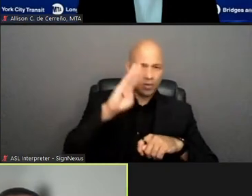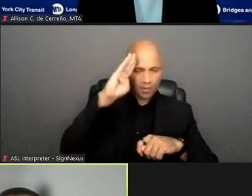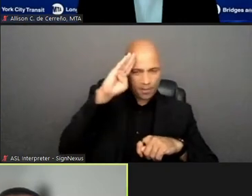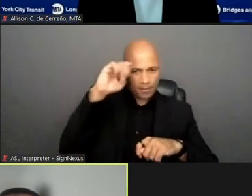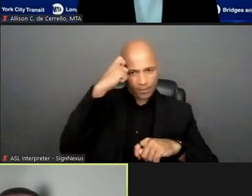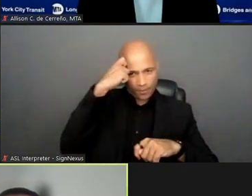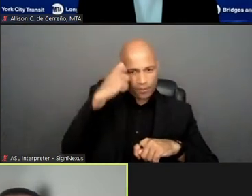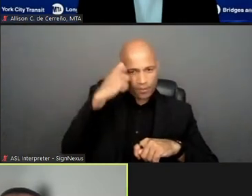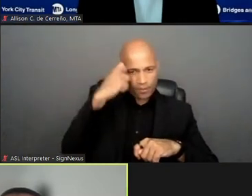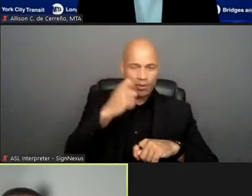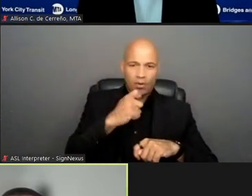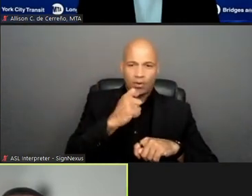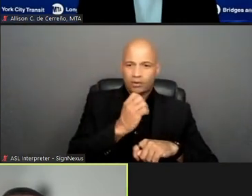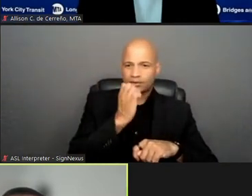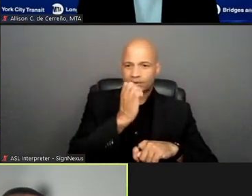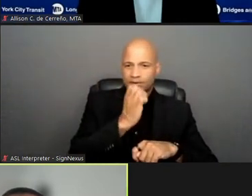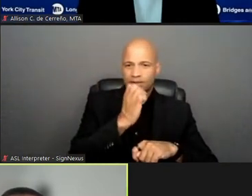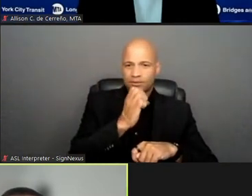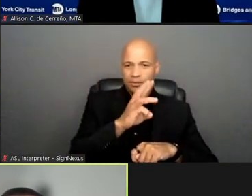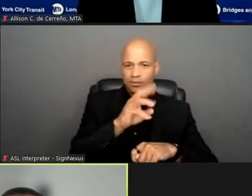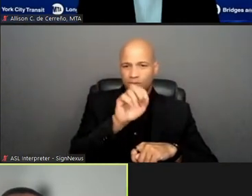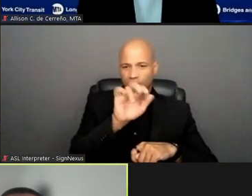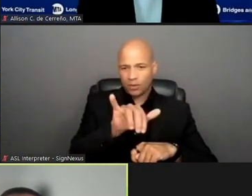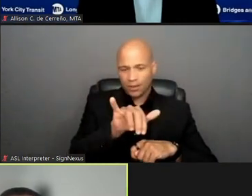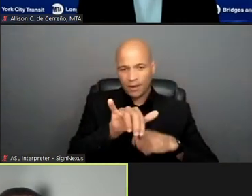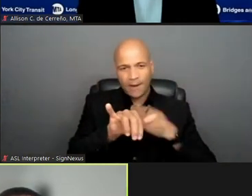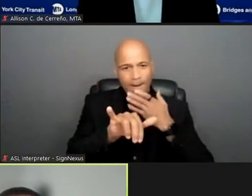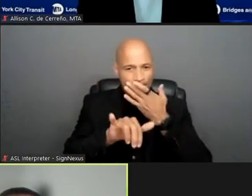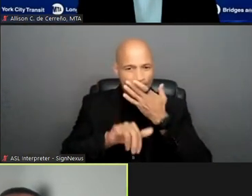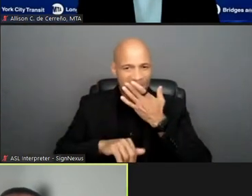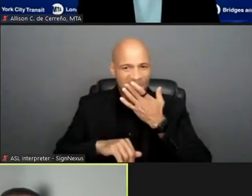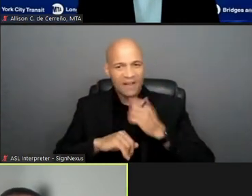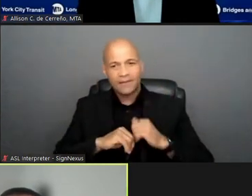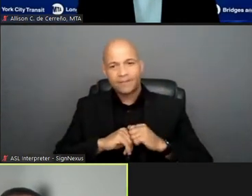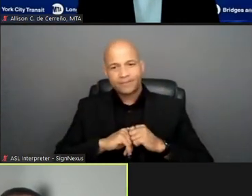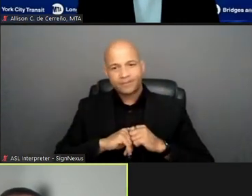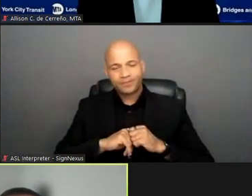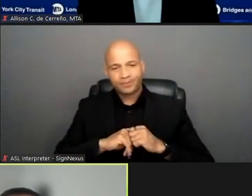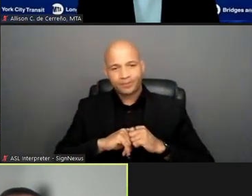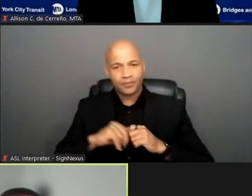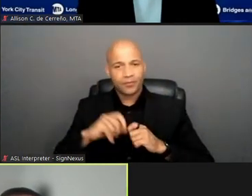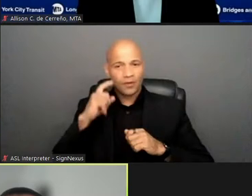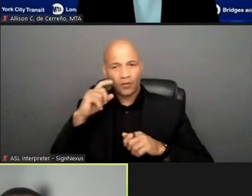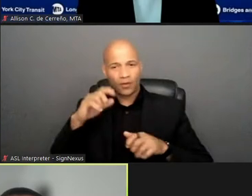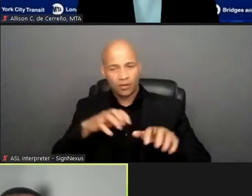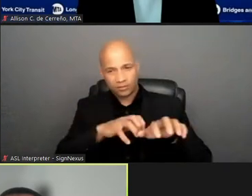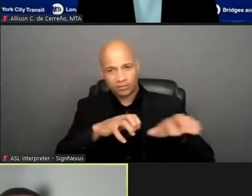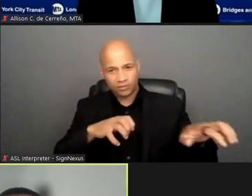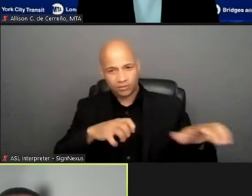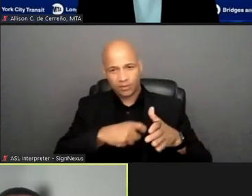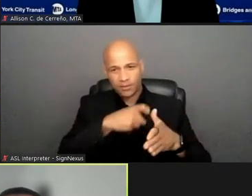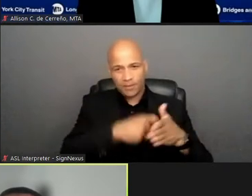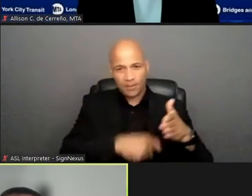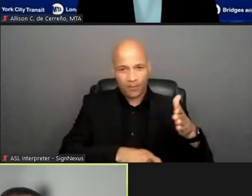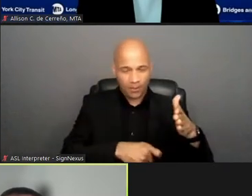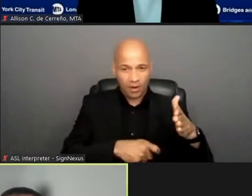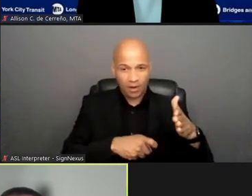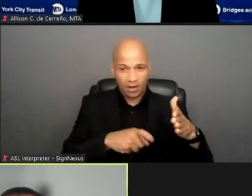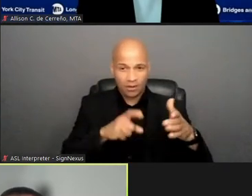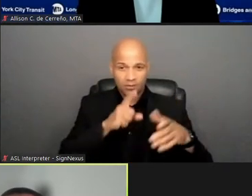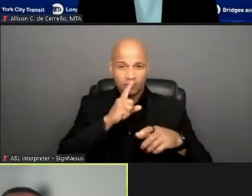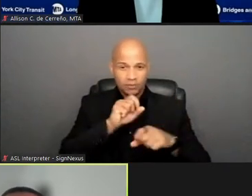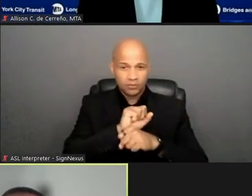mitigation policies for the Bronx that are transparent accountable and measurable for congestion pricing to authentically deliver on its promise for